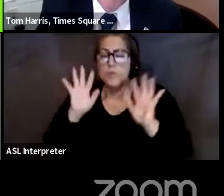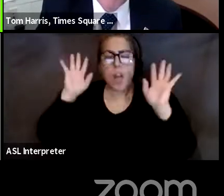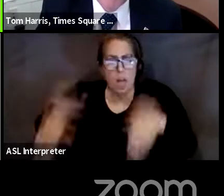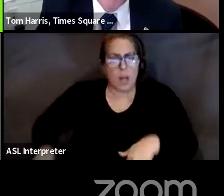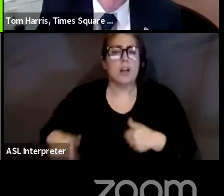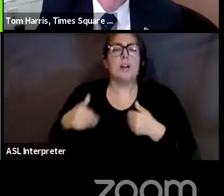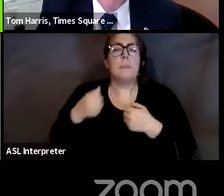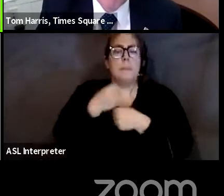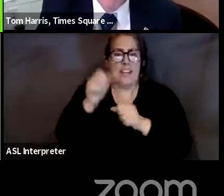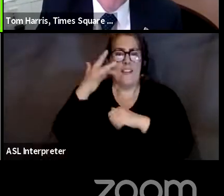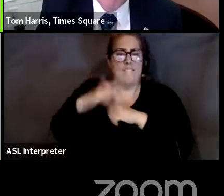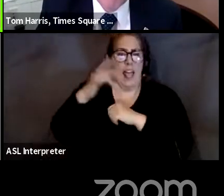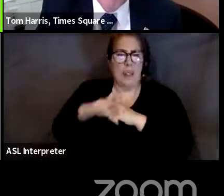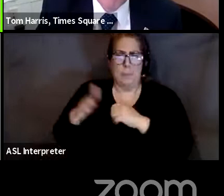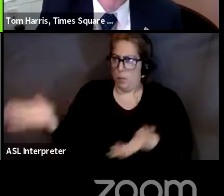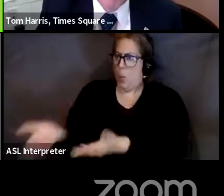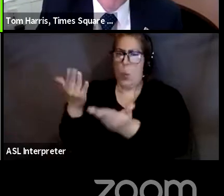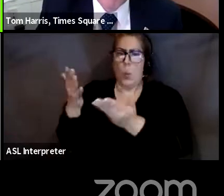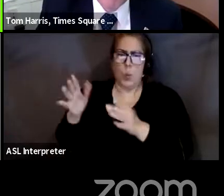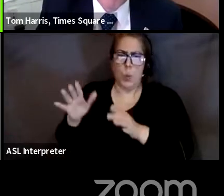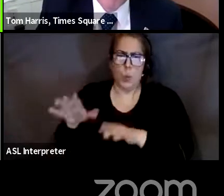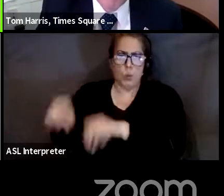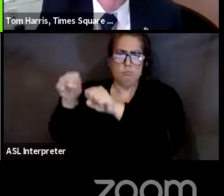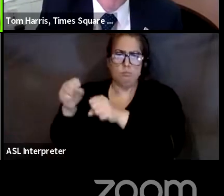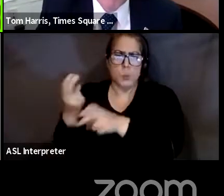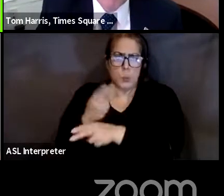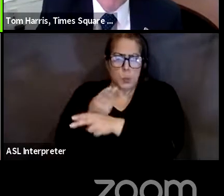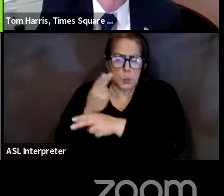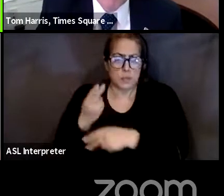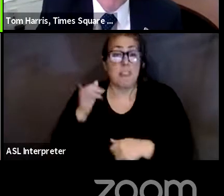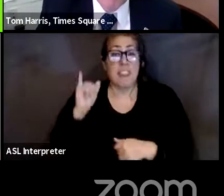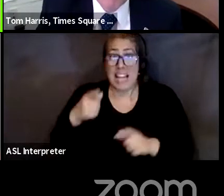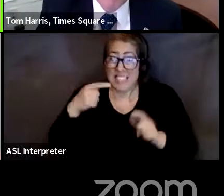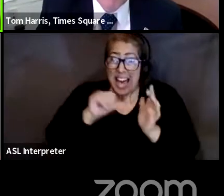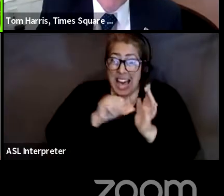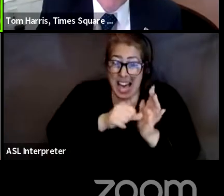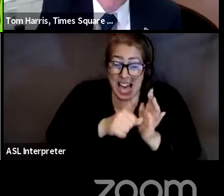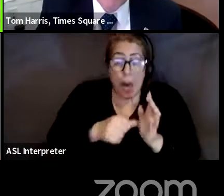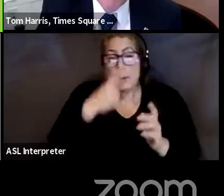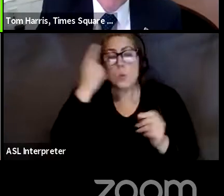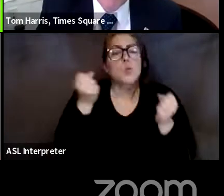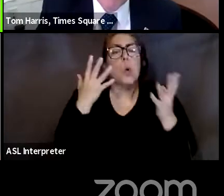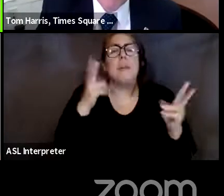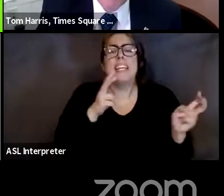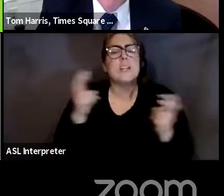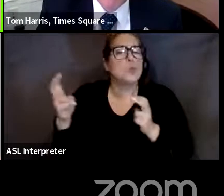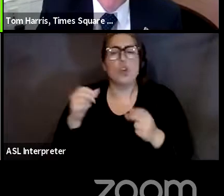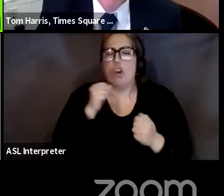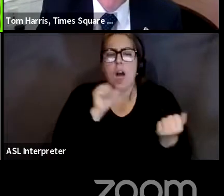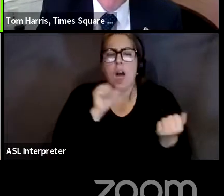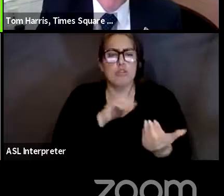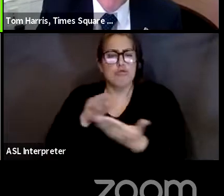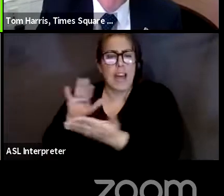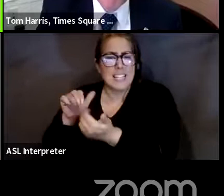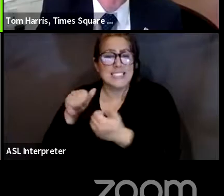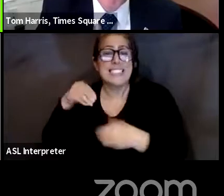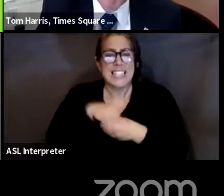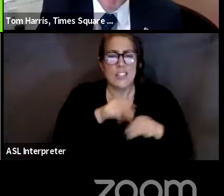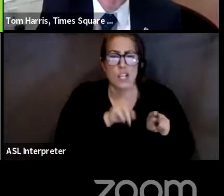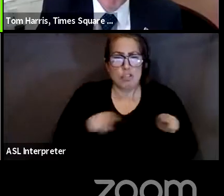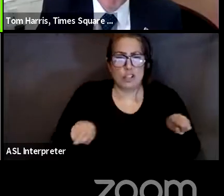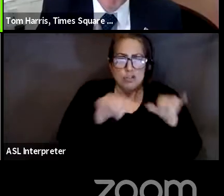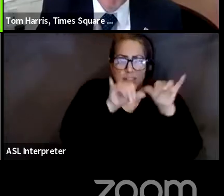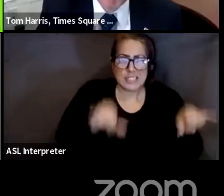point that out because that is one of the reasons why there are so many issues that are left unaddressed in the shelter